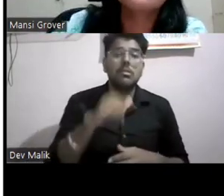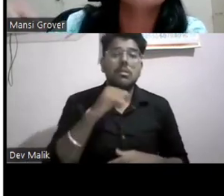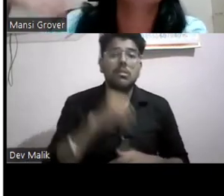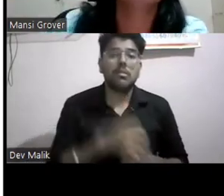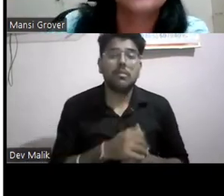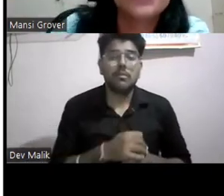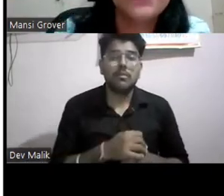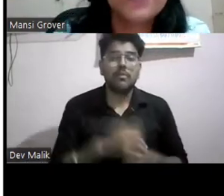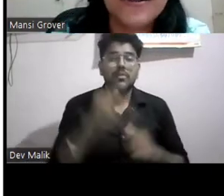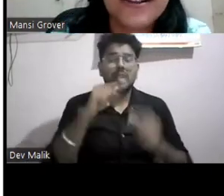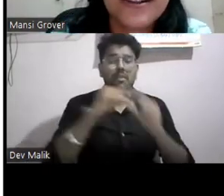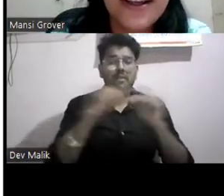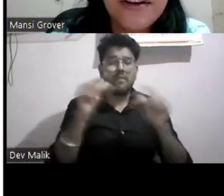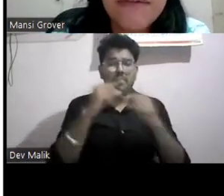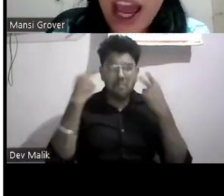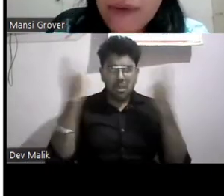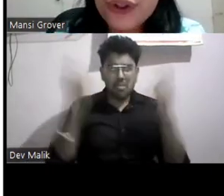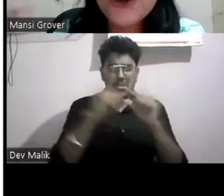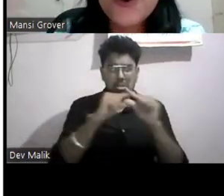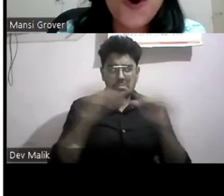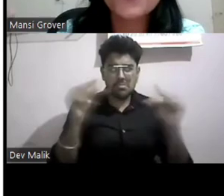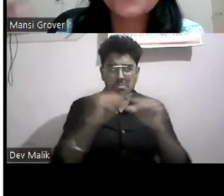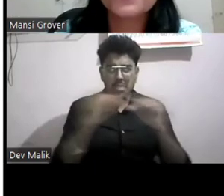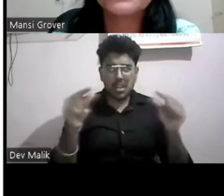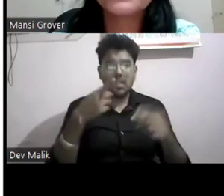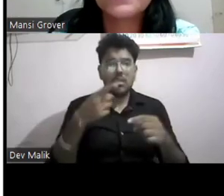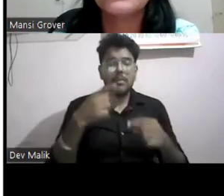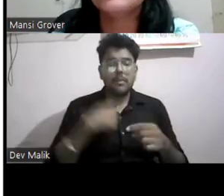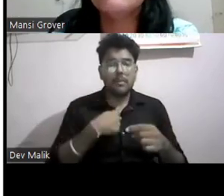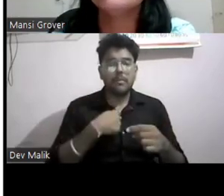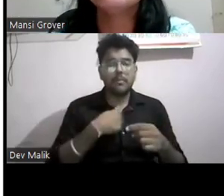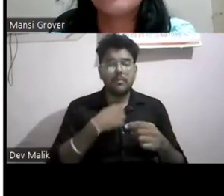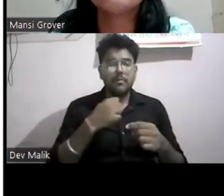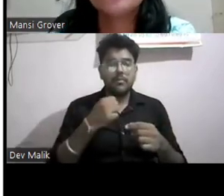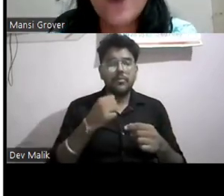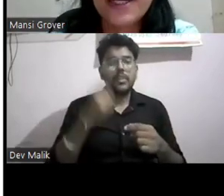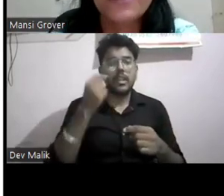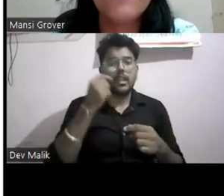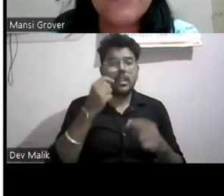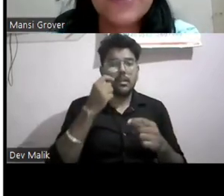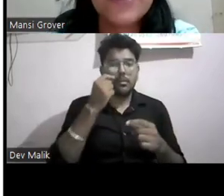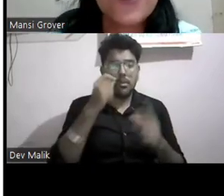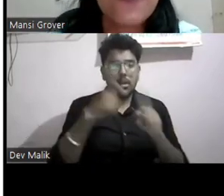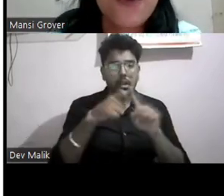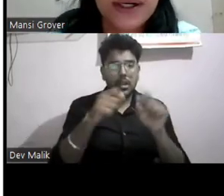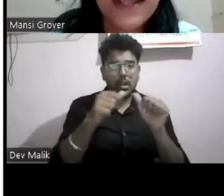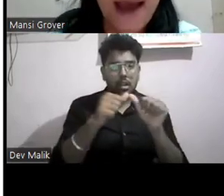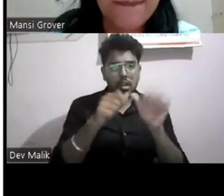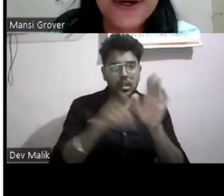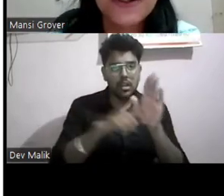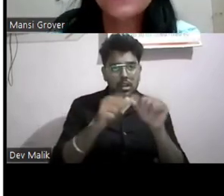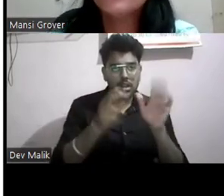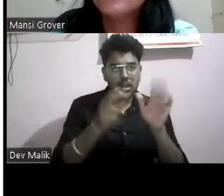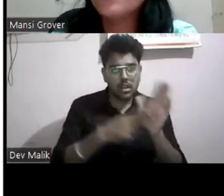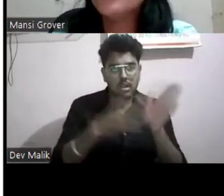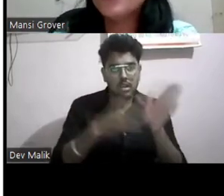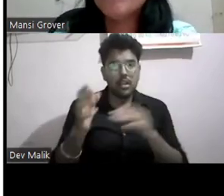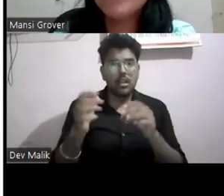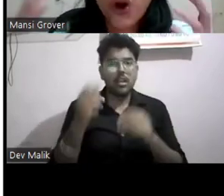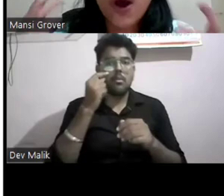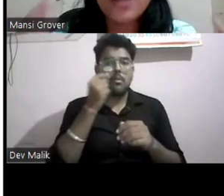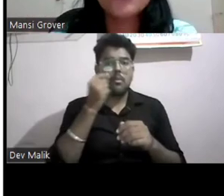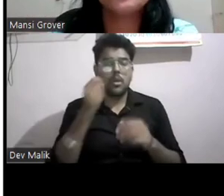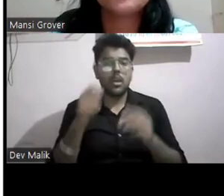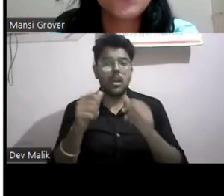that even after 30 years? Why would she go on to say that even after 25 years of what has happened? And,